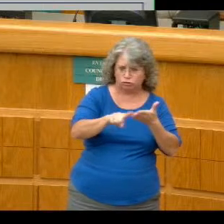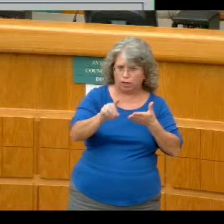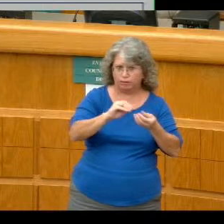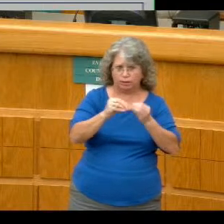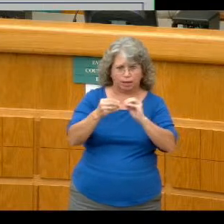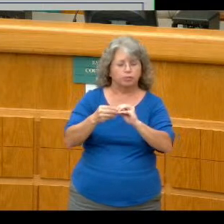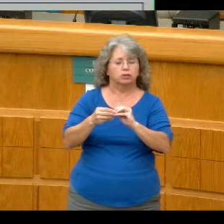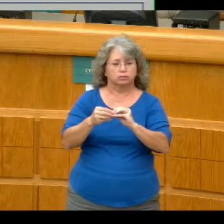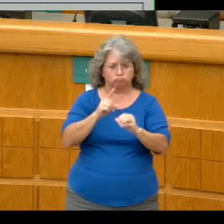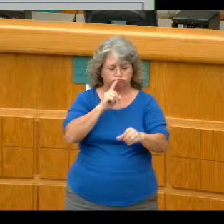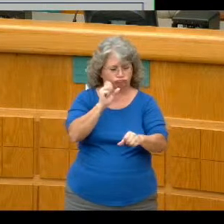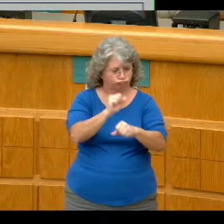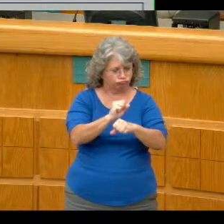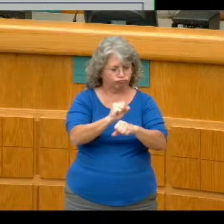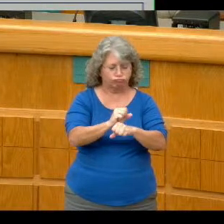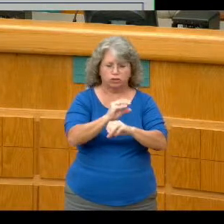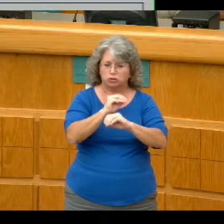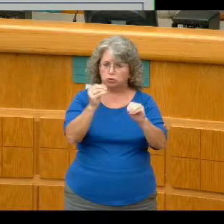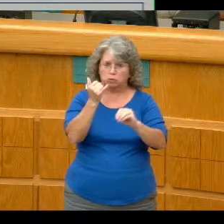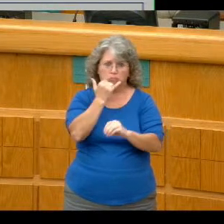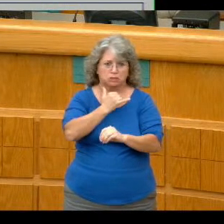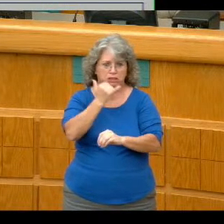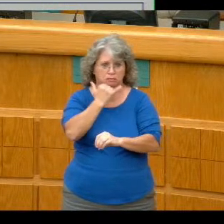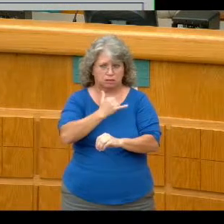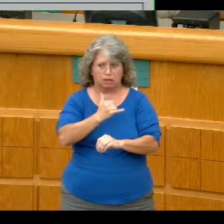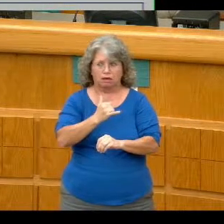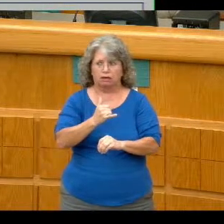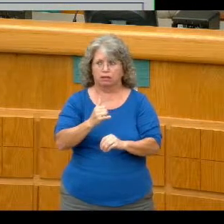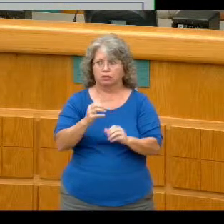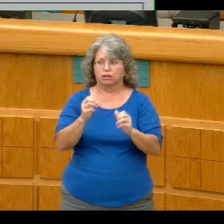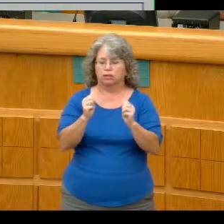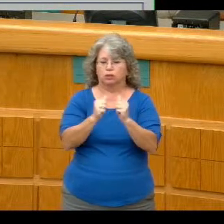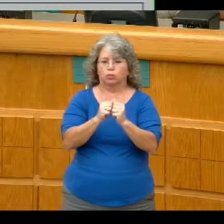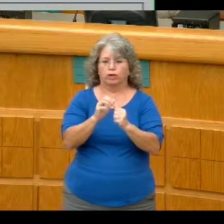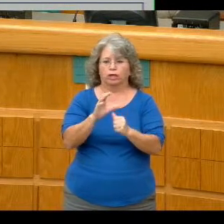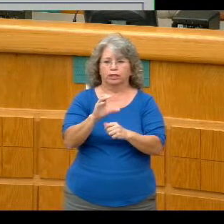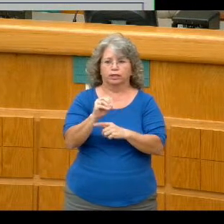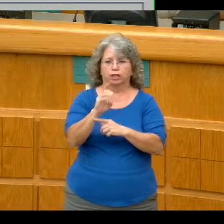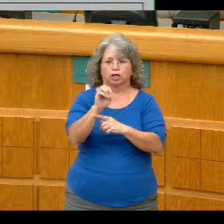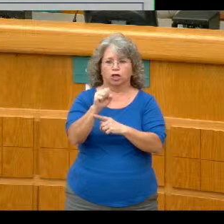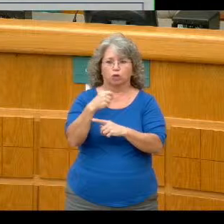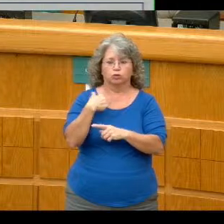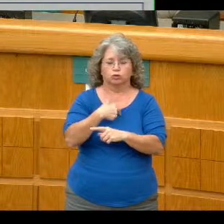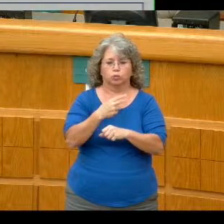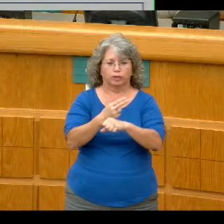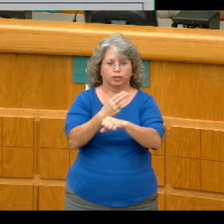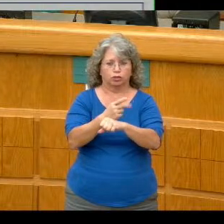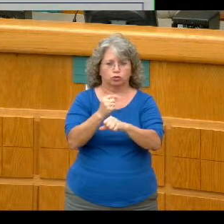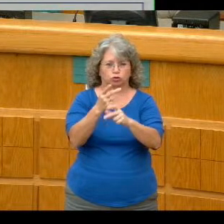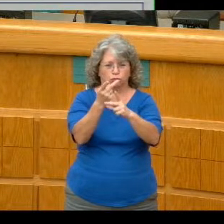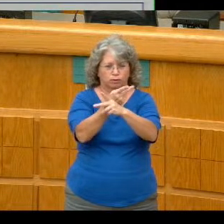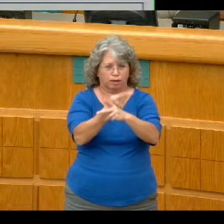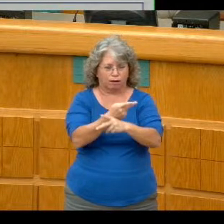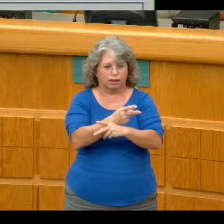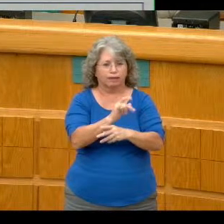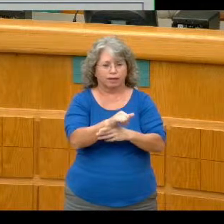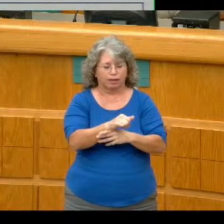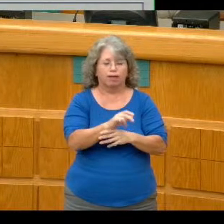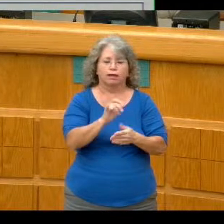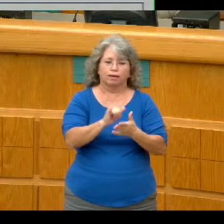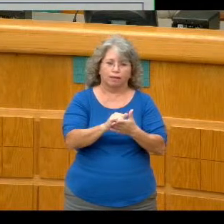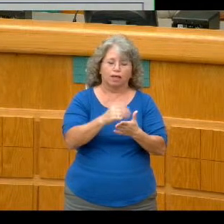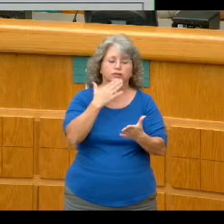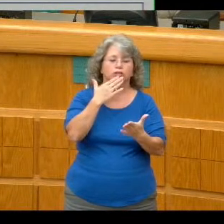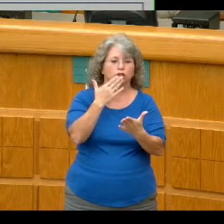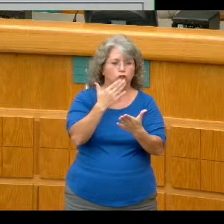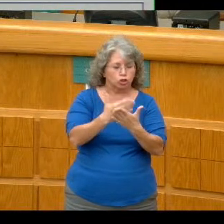it. It's legitimate. There's not a mistake on our part in terms of the code that we use to calculate these values.